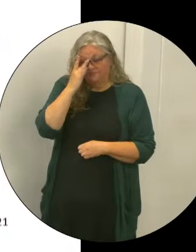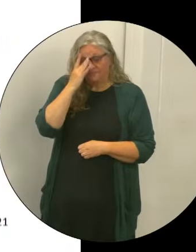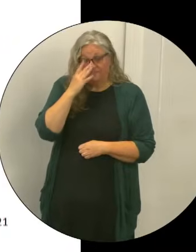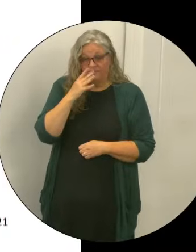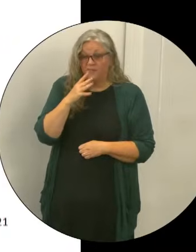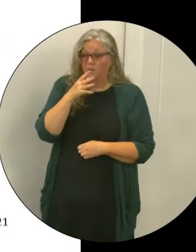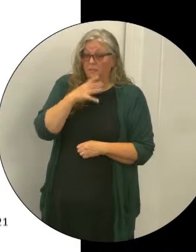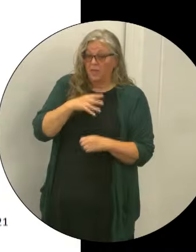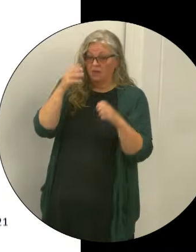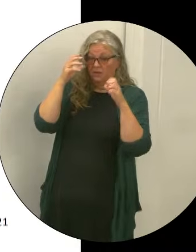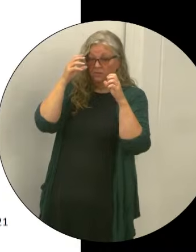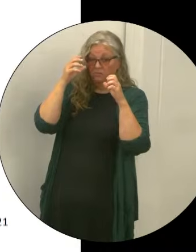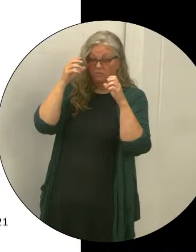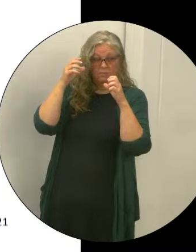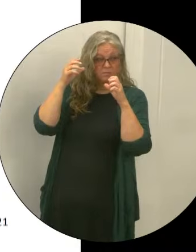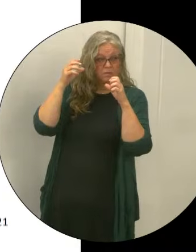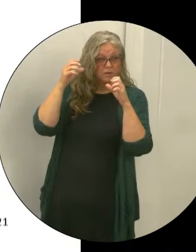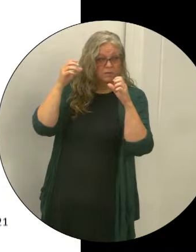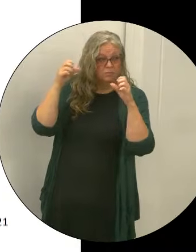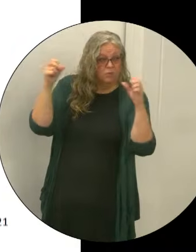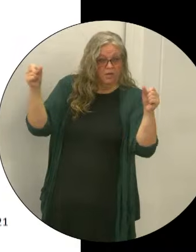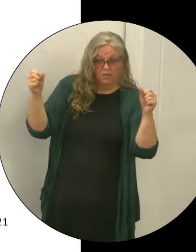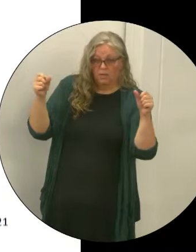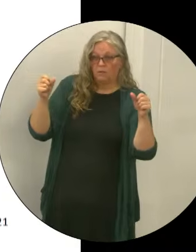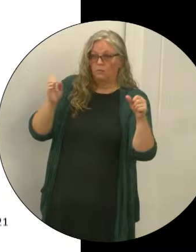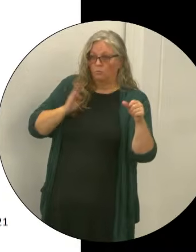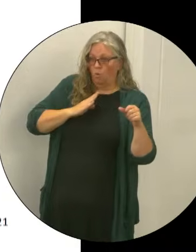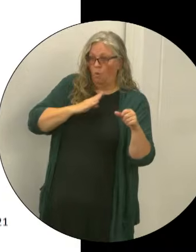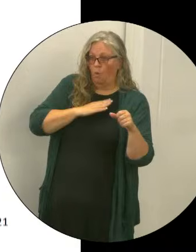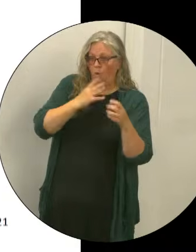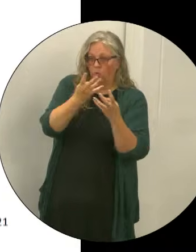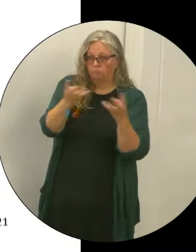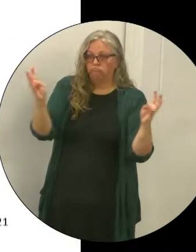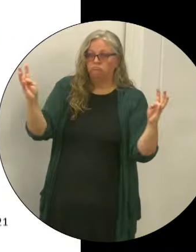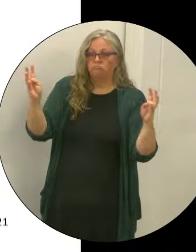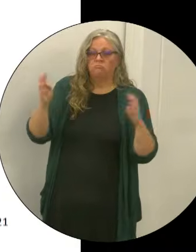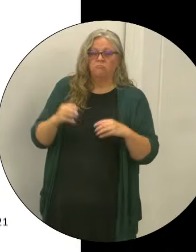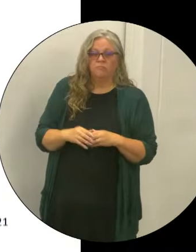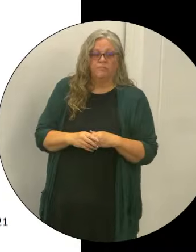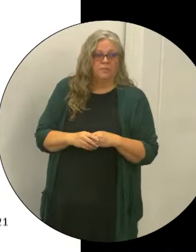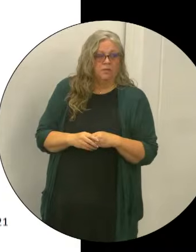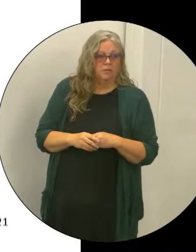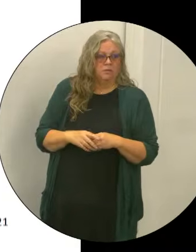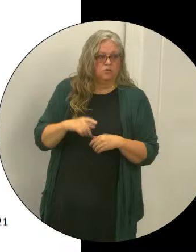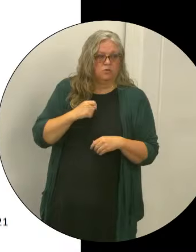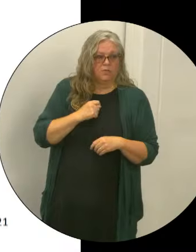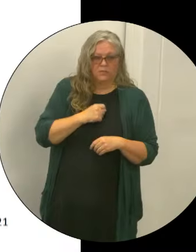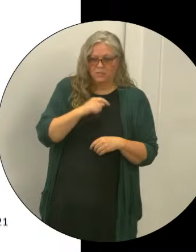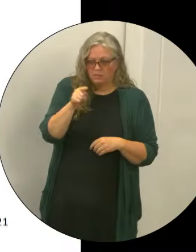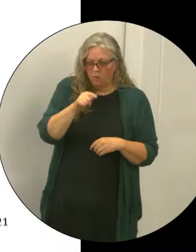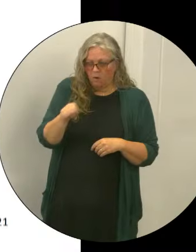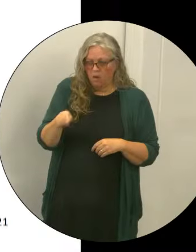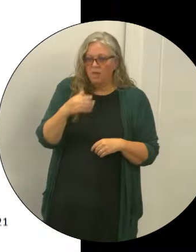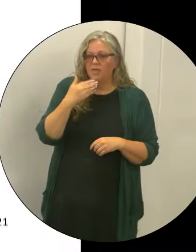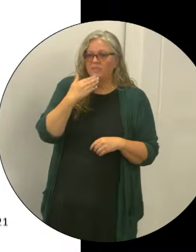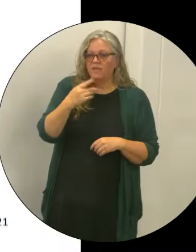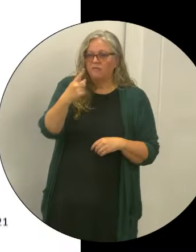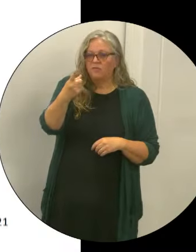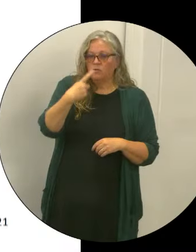Madam President, members of the board, Trustee Zamora, thank you for the question.